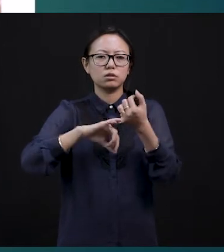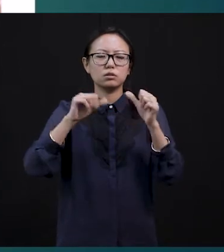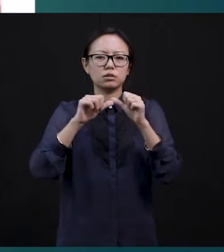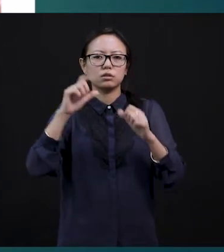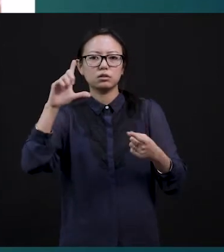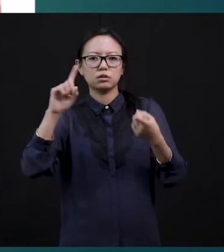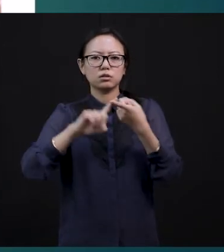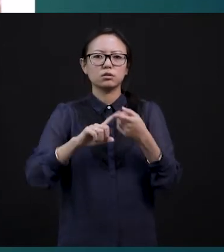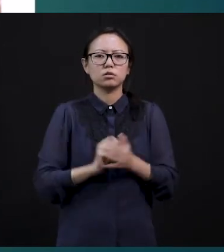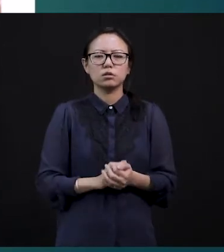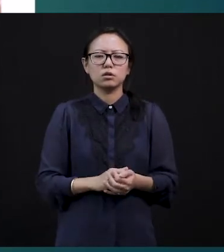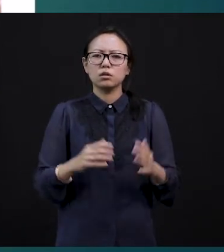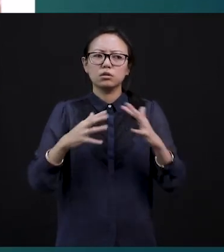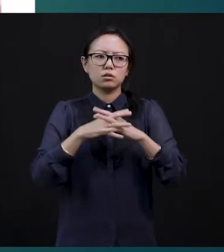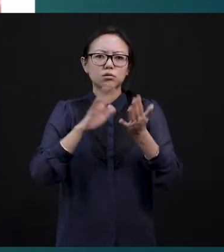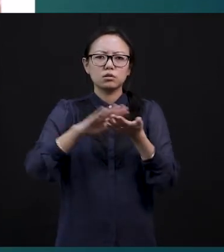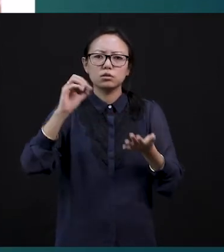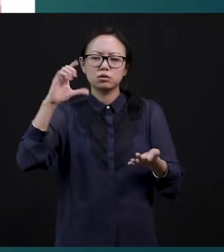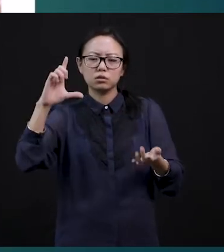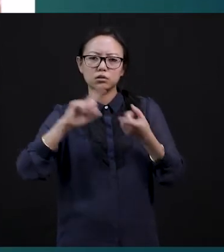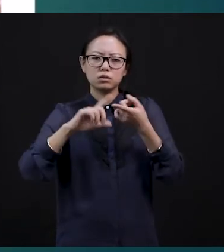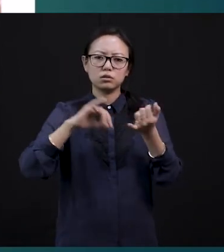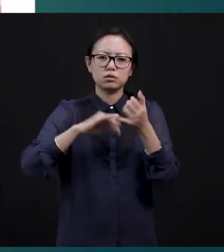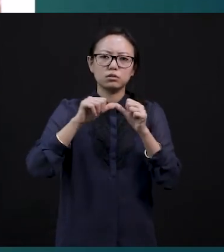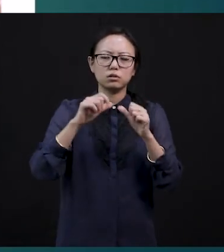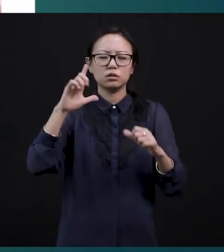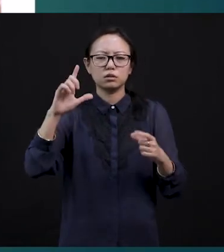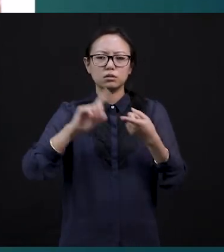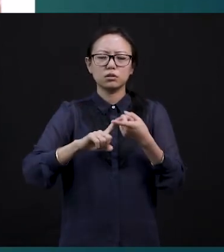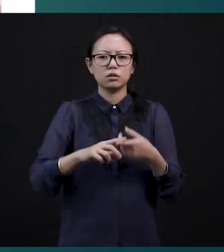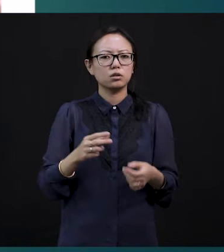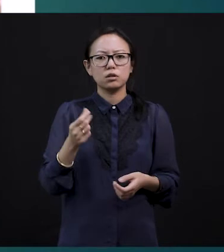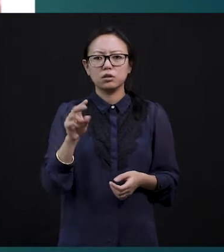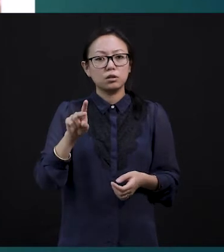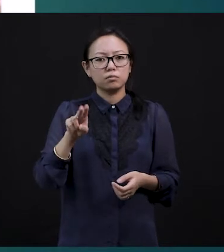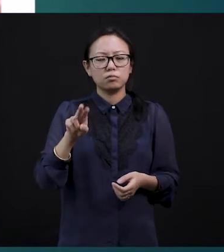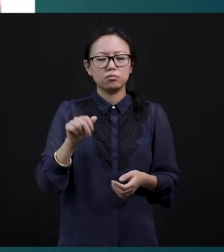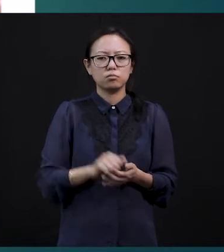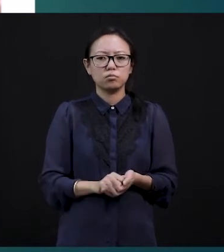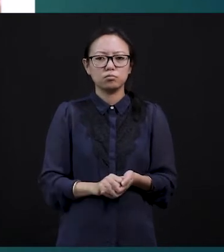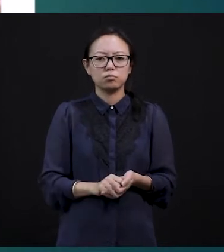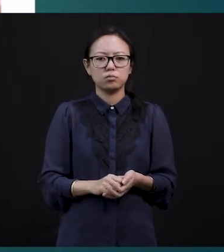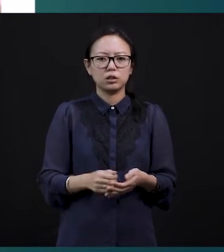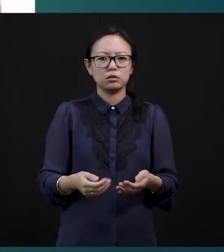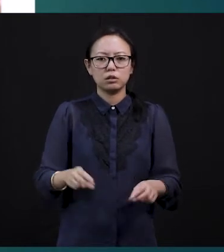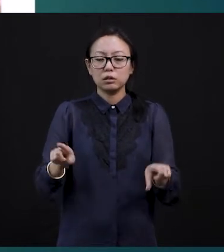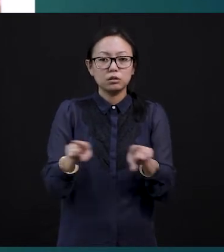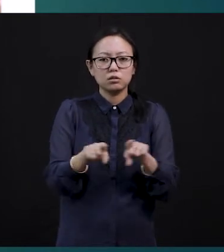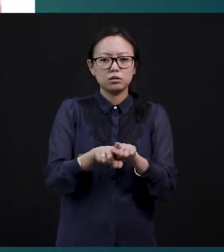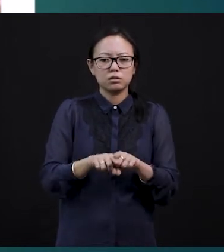the same item in a particular place. It doesn't really have to be a small shop because it's a